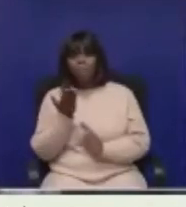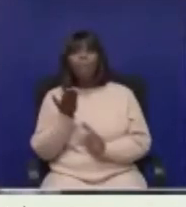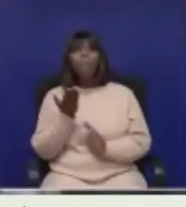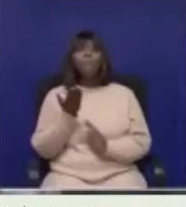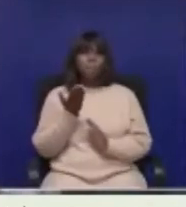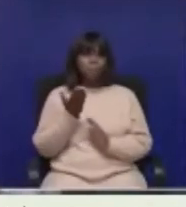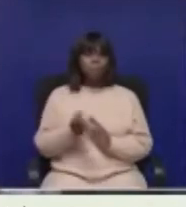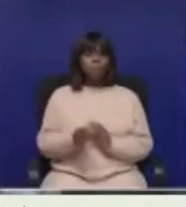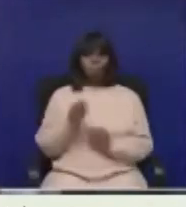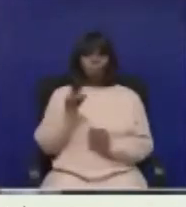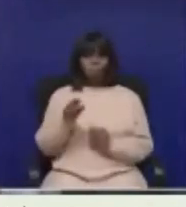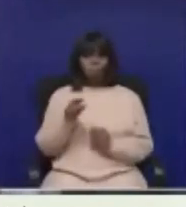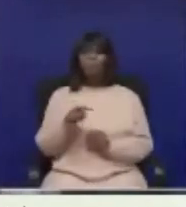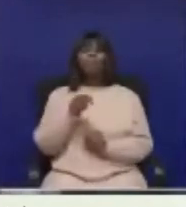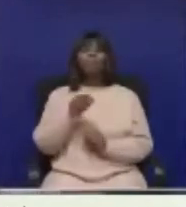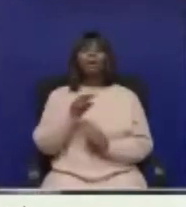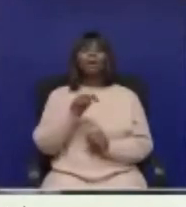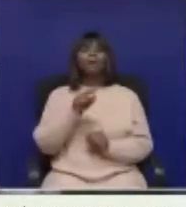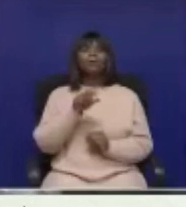That's Mandasha's argument.